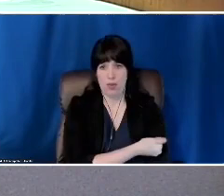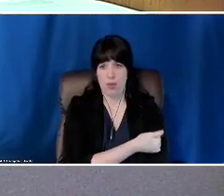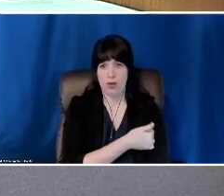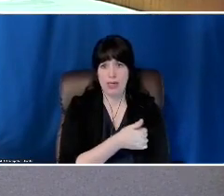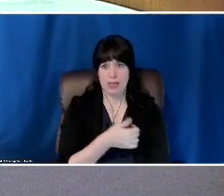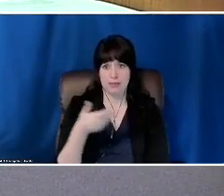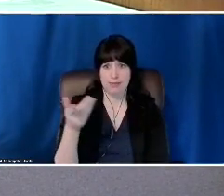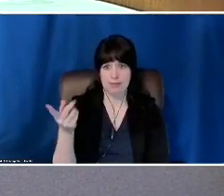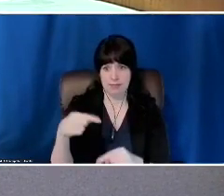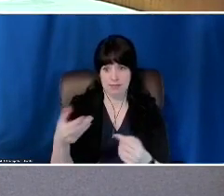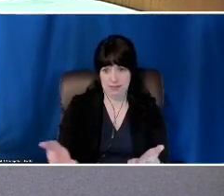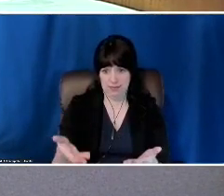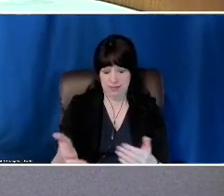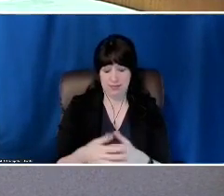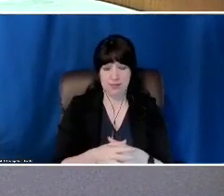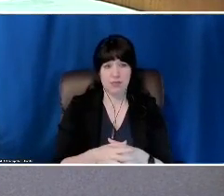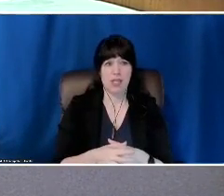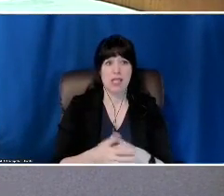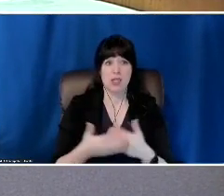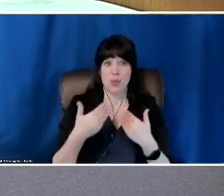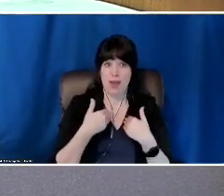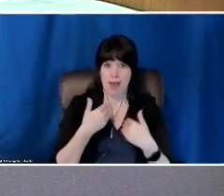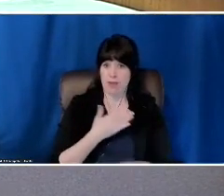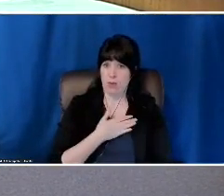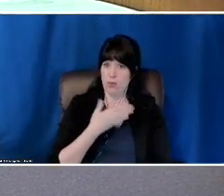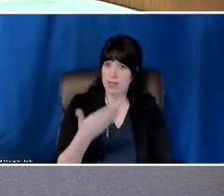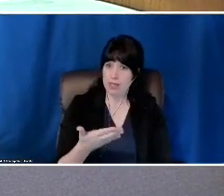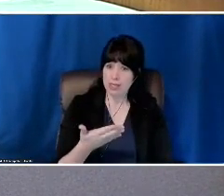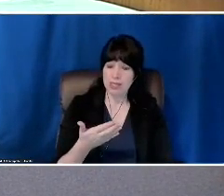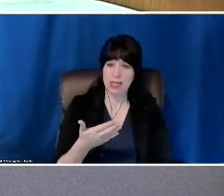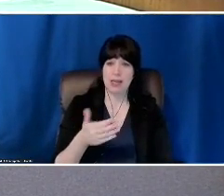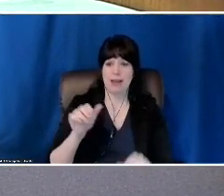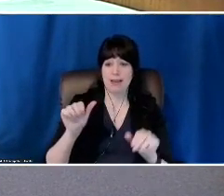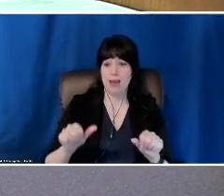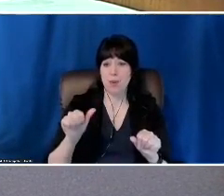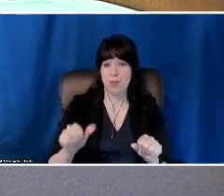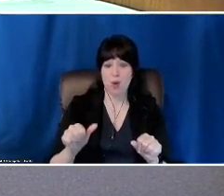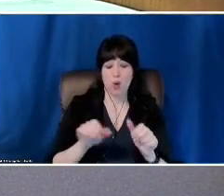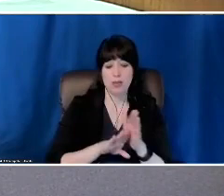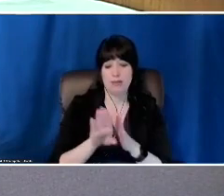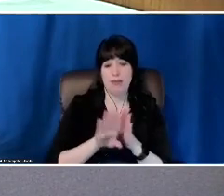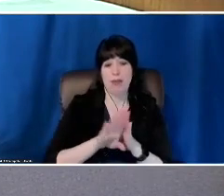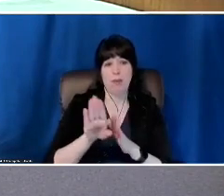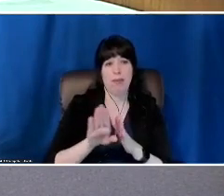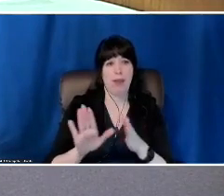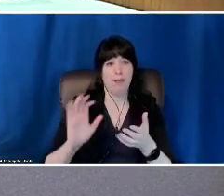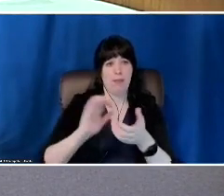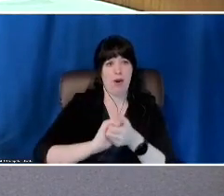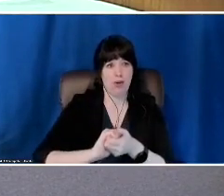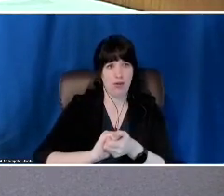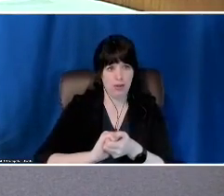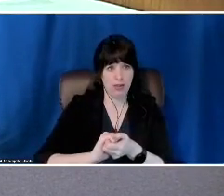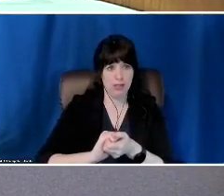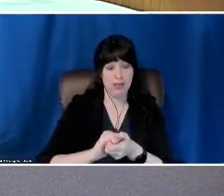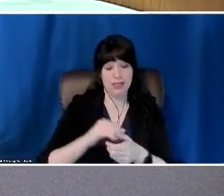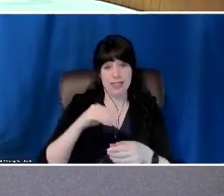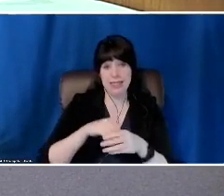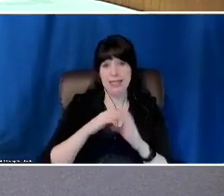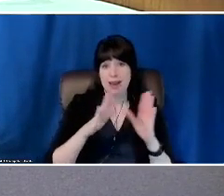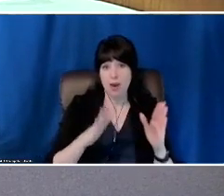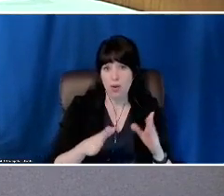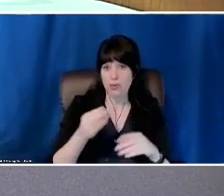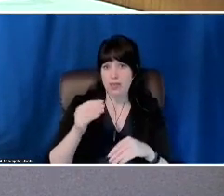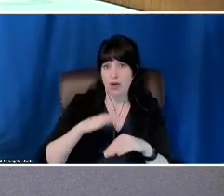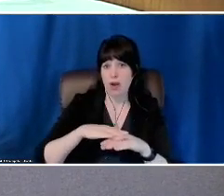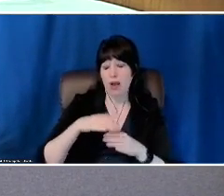in-house. To have a willing and capable development partner in-house and on the payroll is an